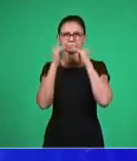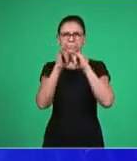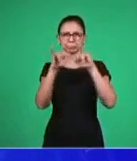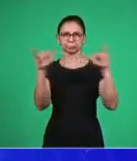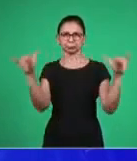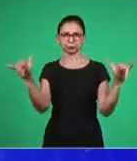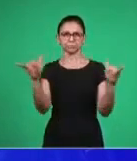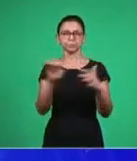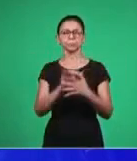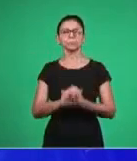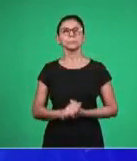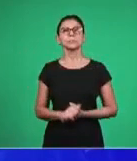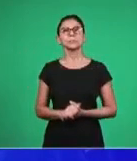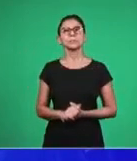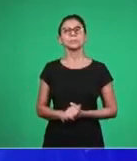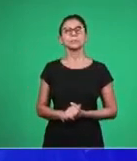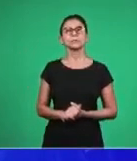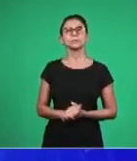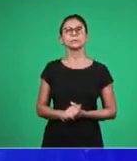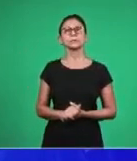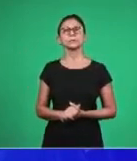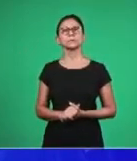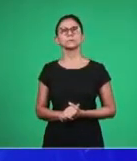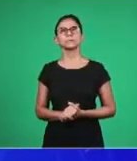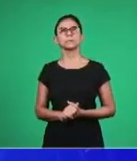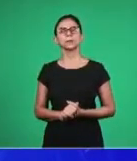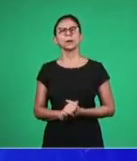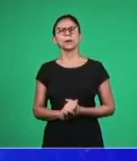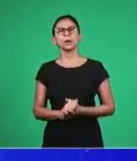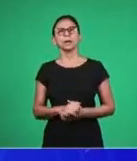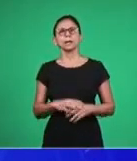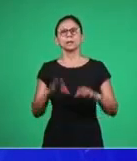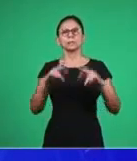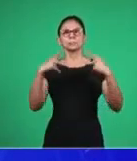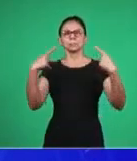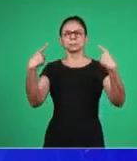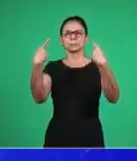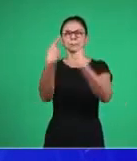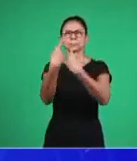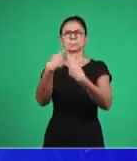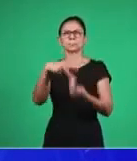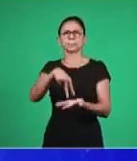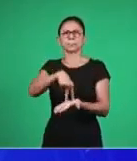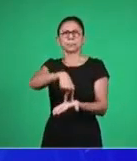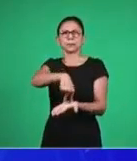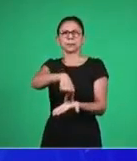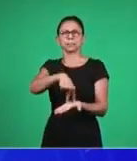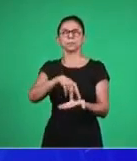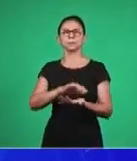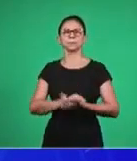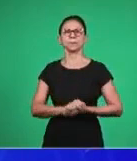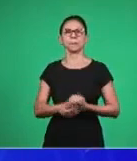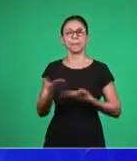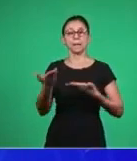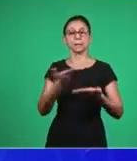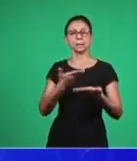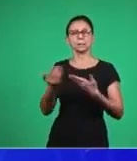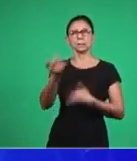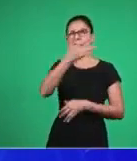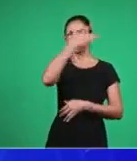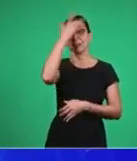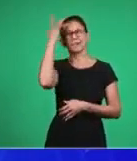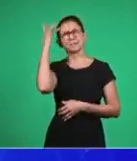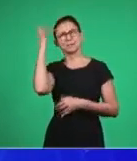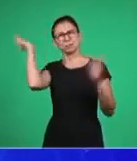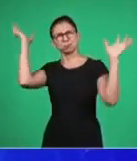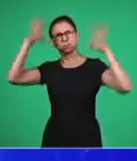want to inform the position of the presbytery of the Maranatha Christian Church to the